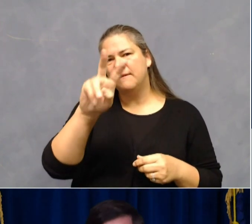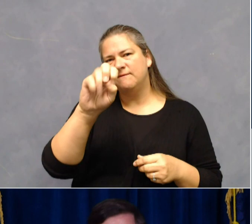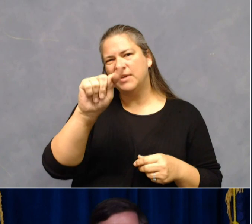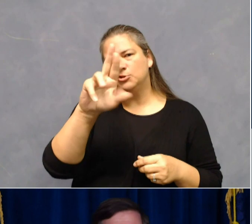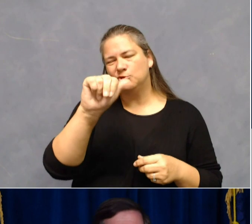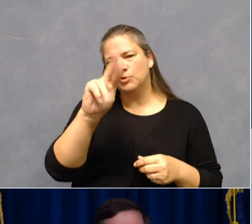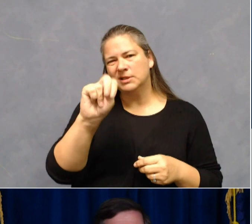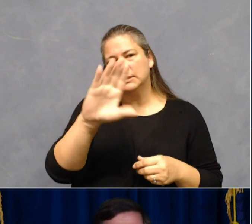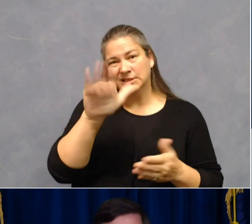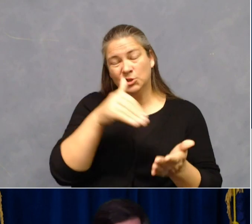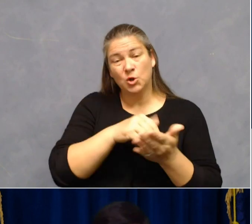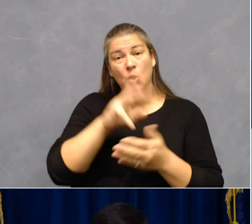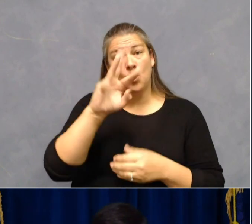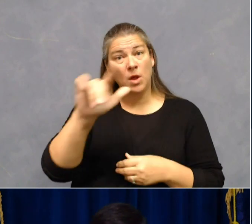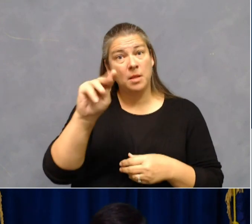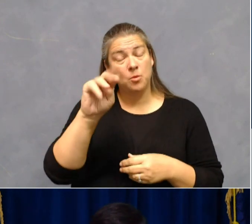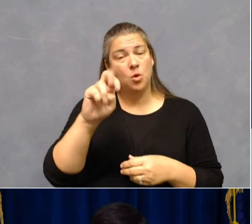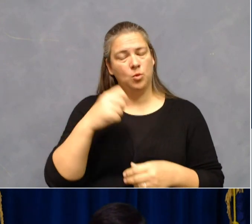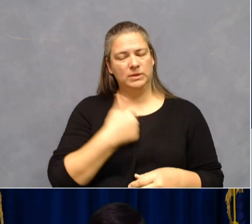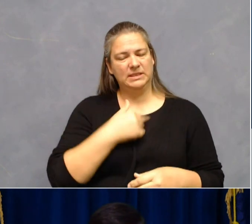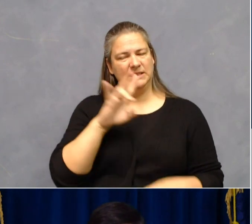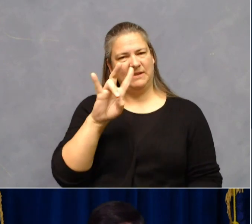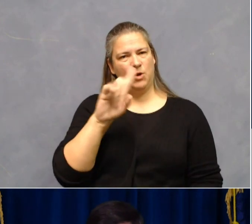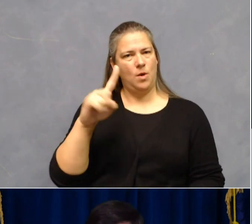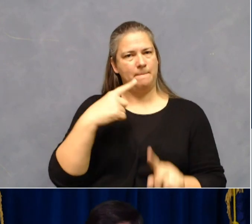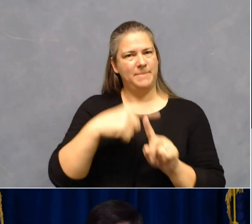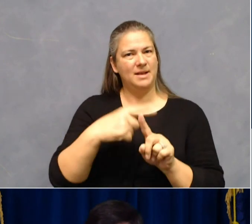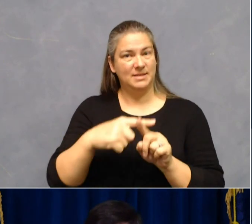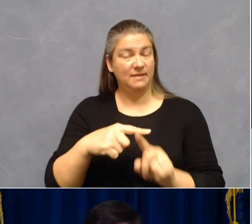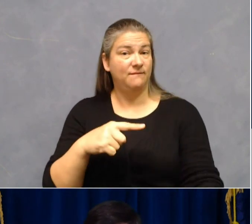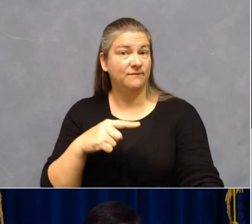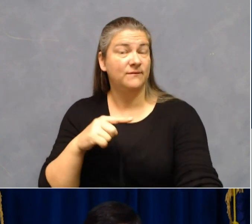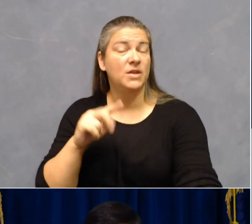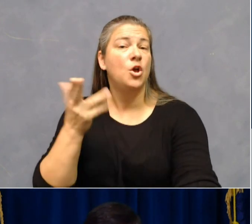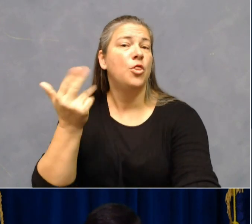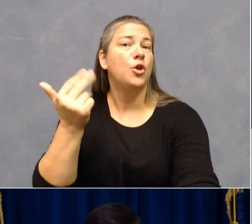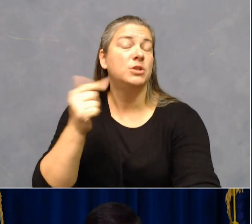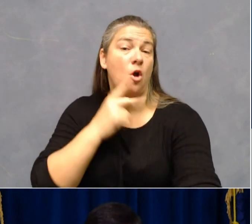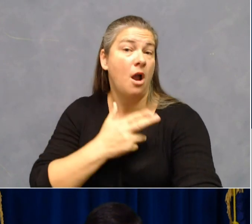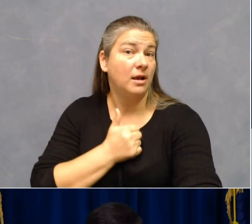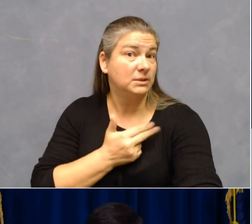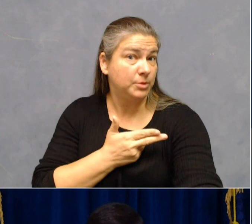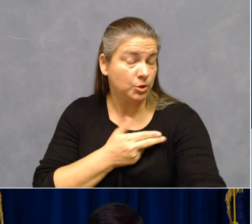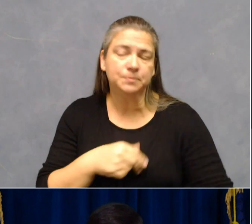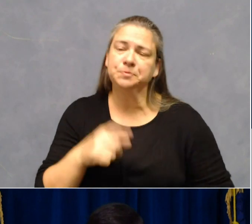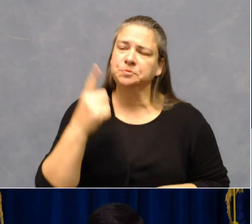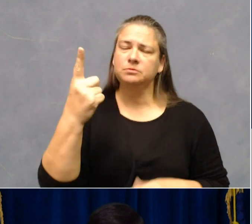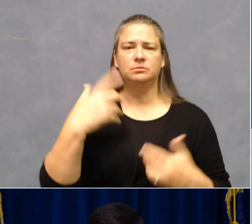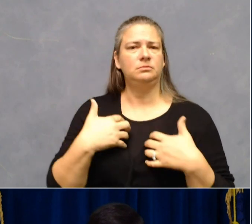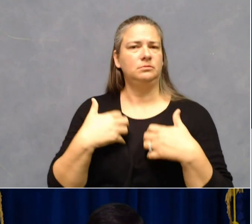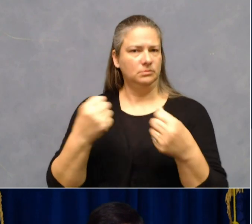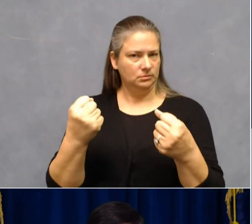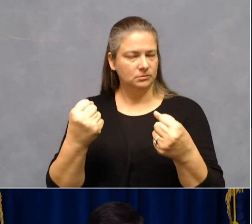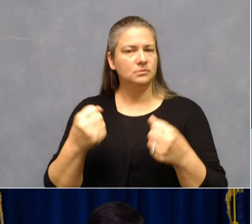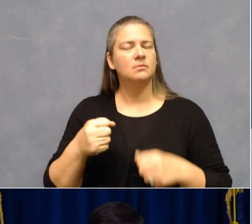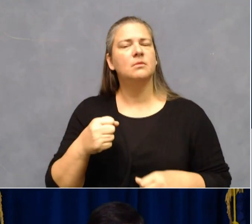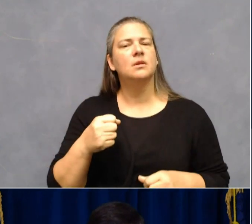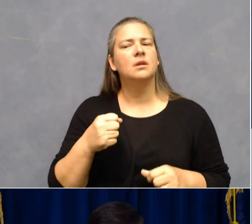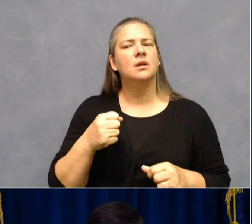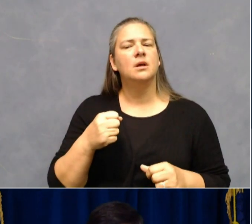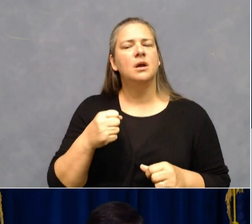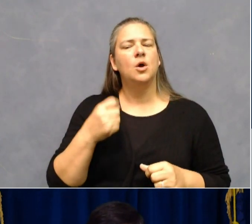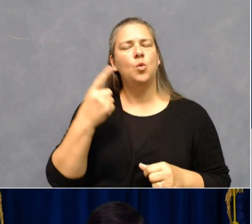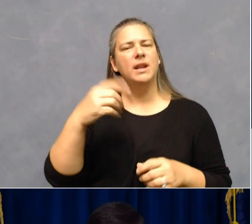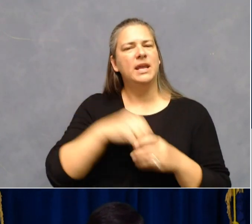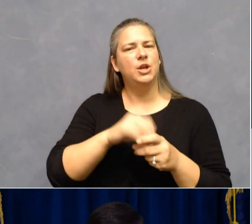to 71 positive veterans. 13 are hospitalized, 1 recovered, and 1 in the COVID